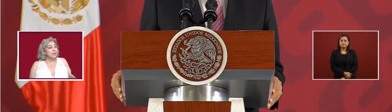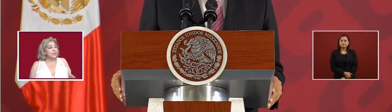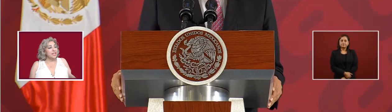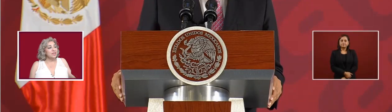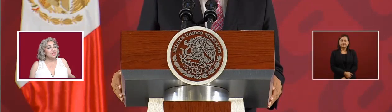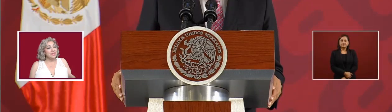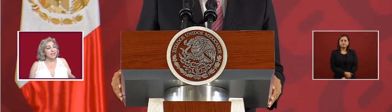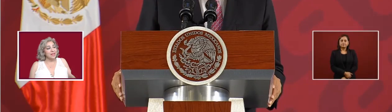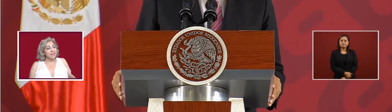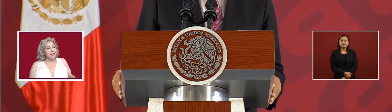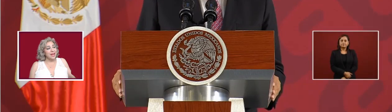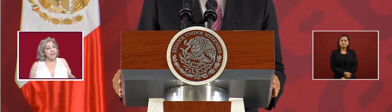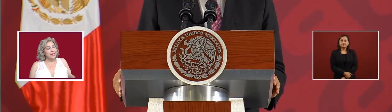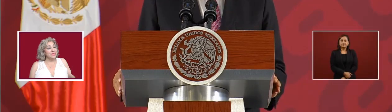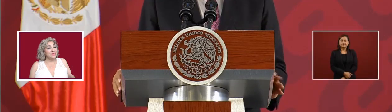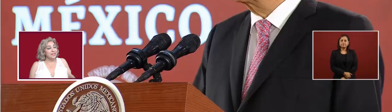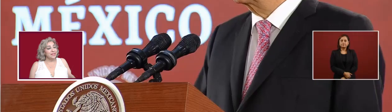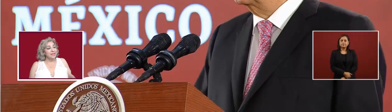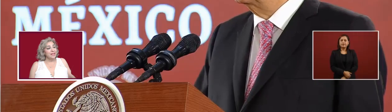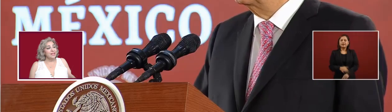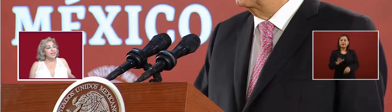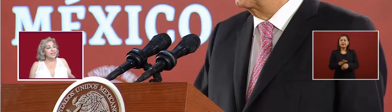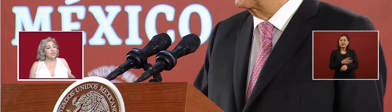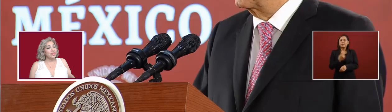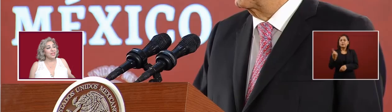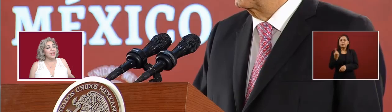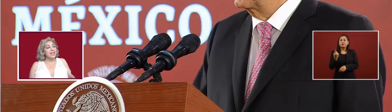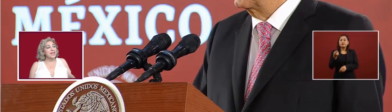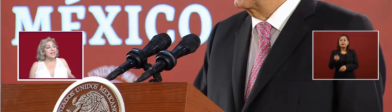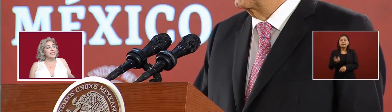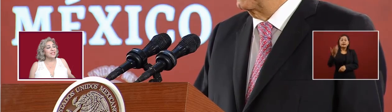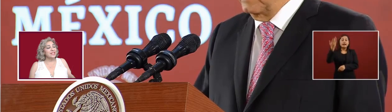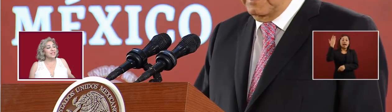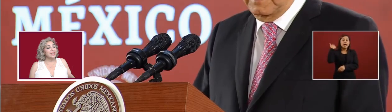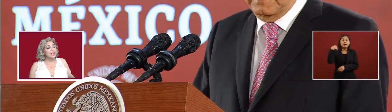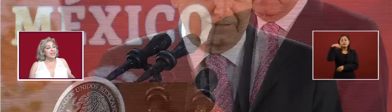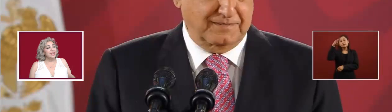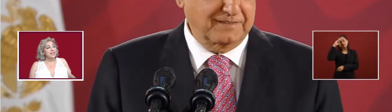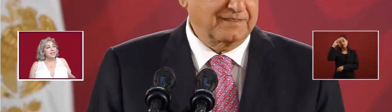they used to think that that tortillas